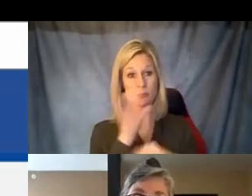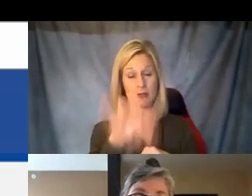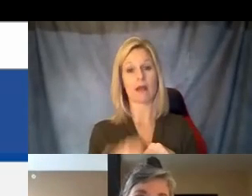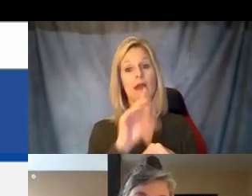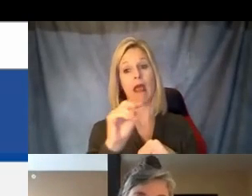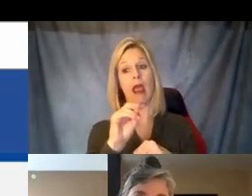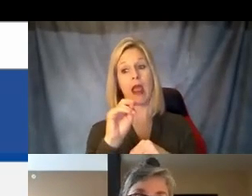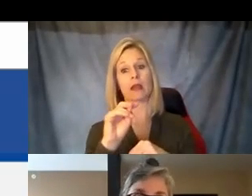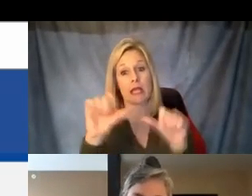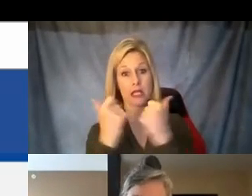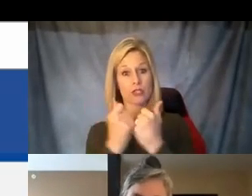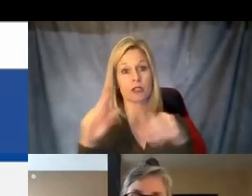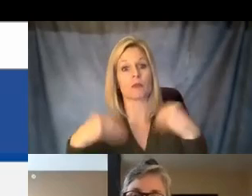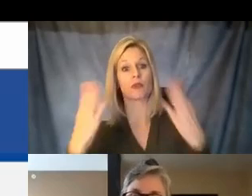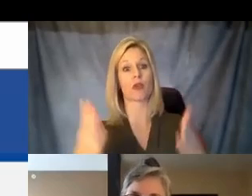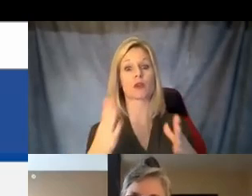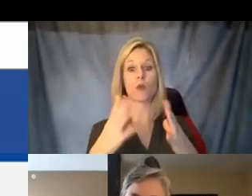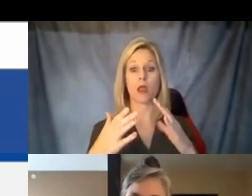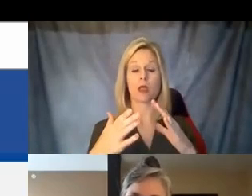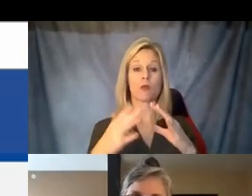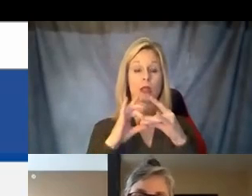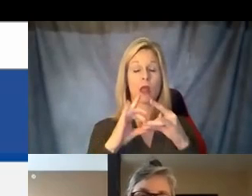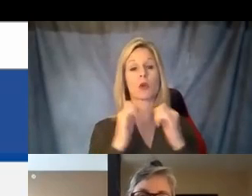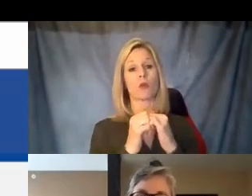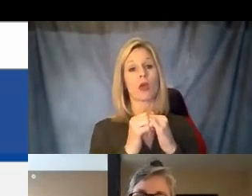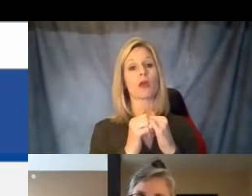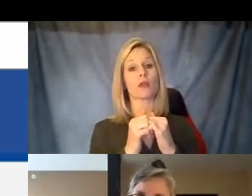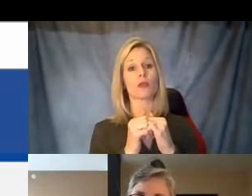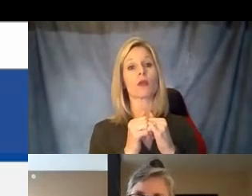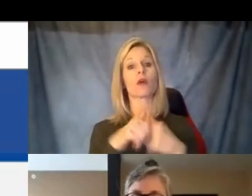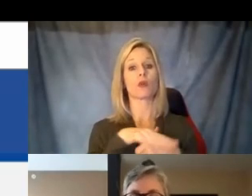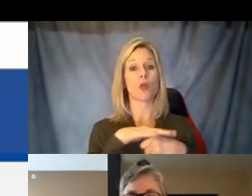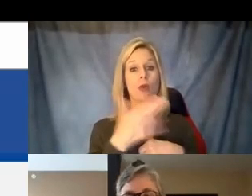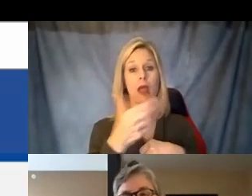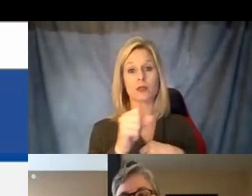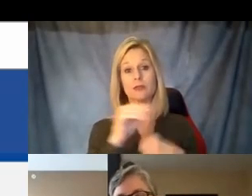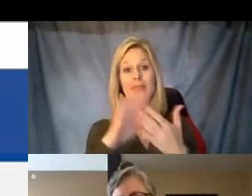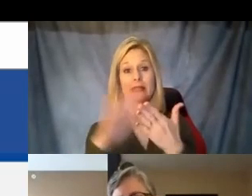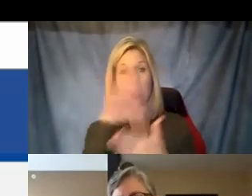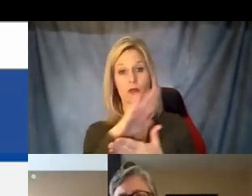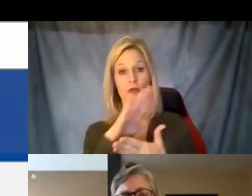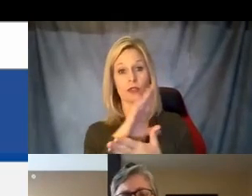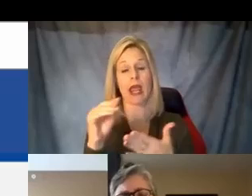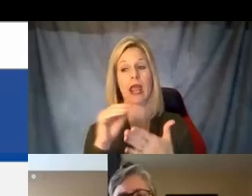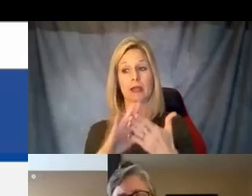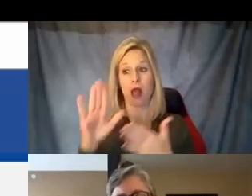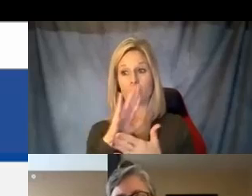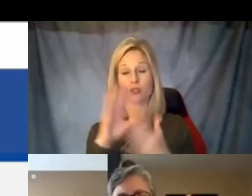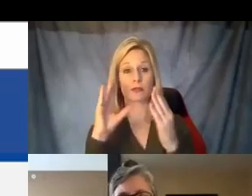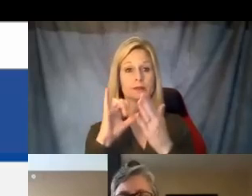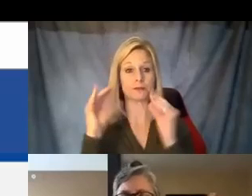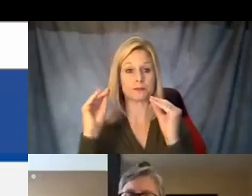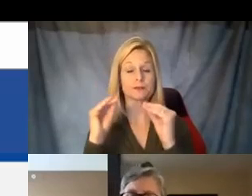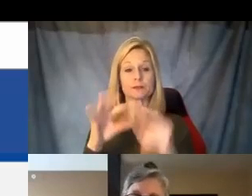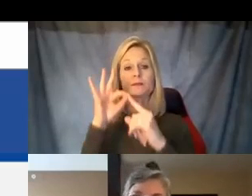with local high schoolers to work on building things together, or local colleges and colleges that are teaching special education teachers,